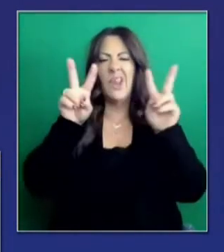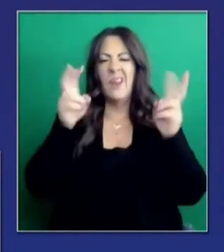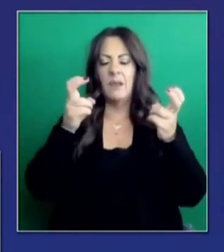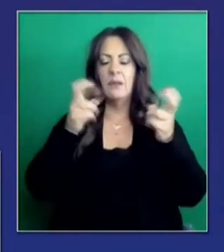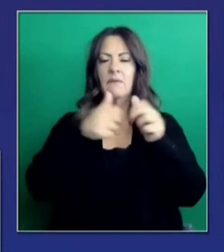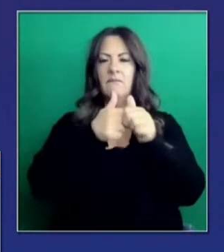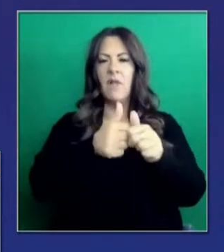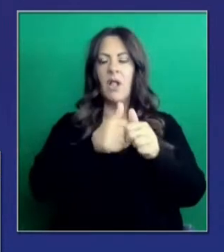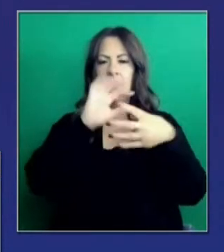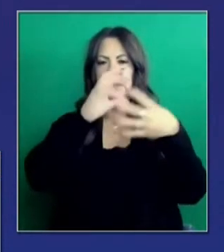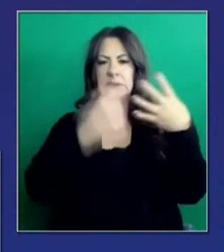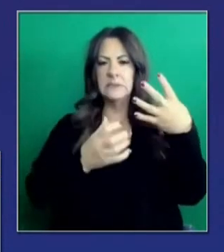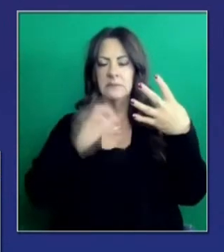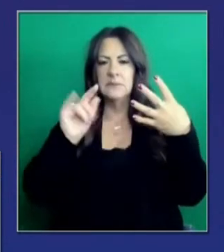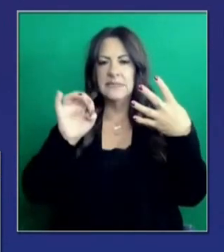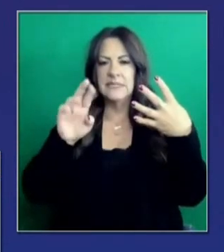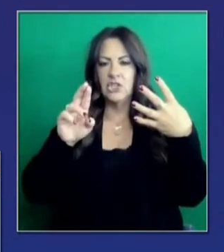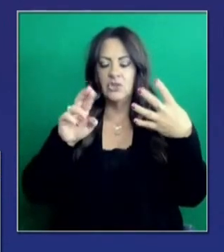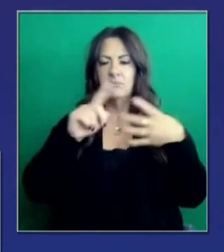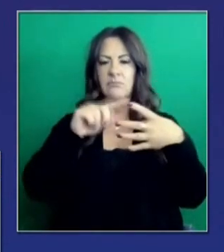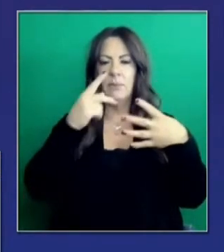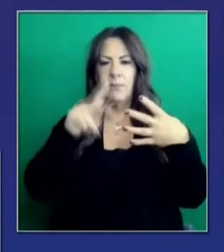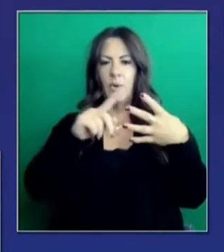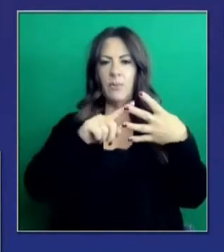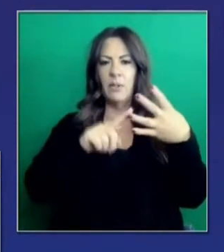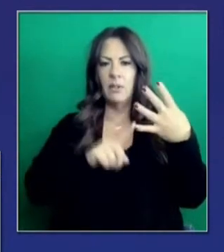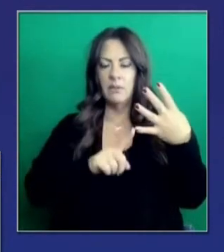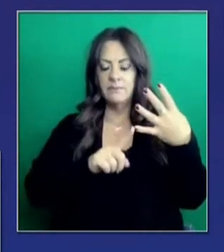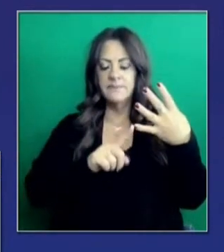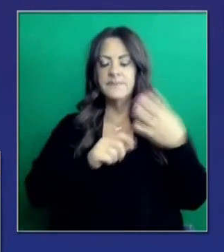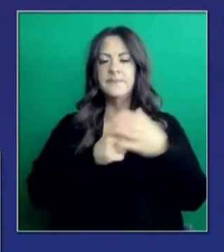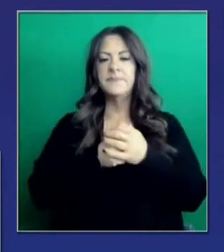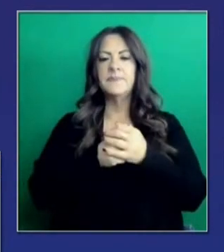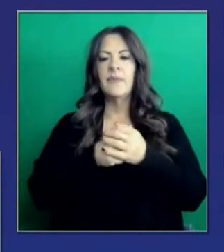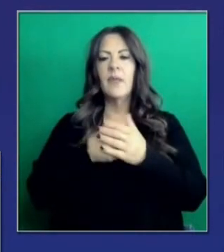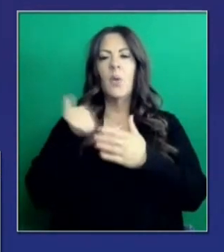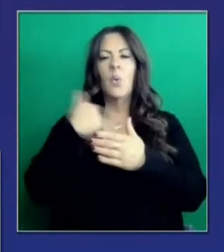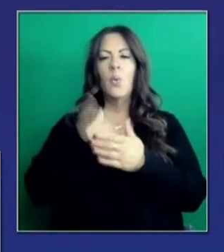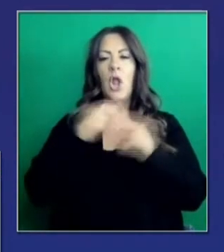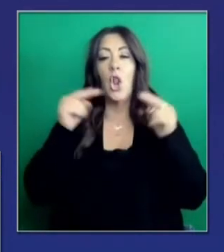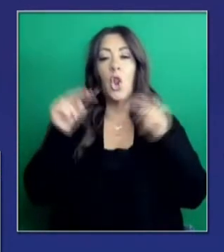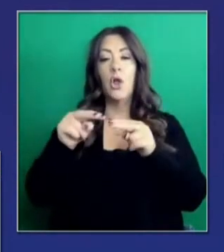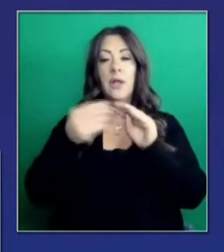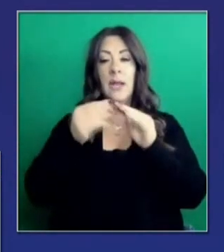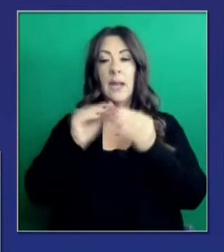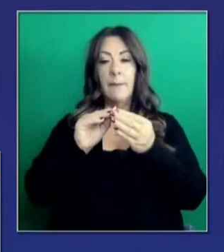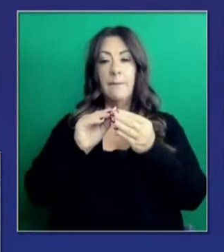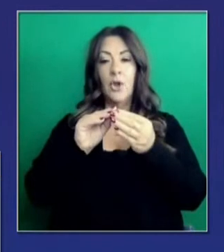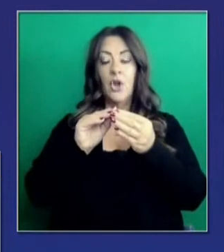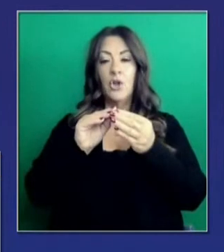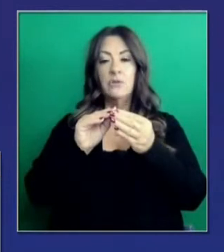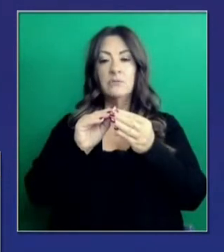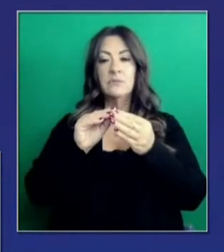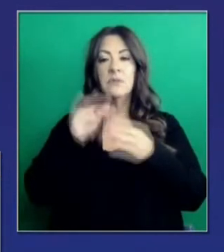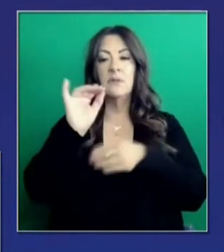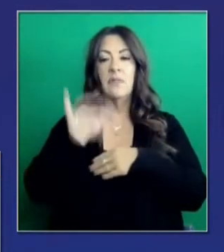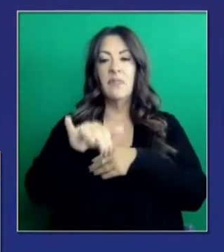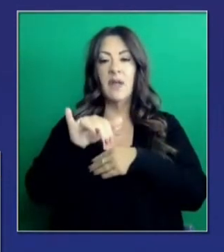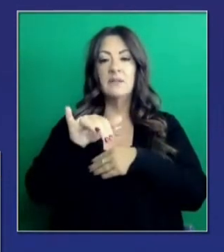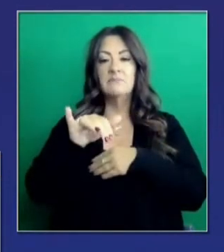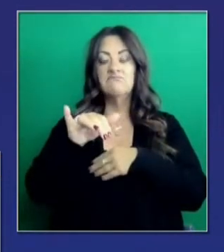21st. This is 4 weeks from today. We look again at capacity, looking through the lens of a number of variables.